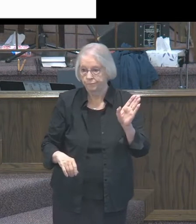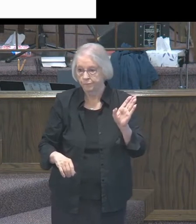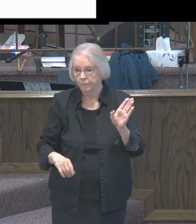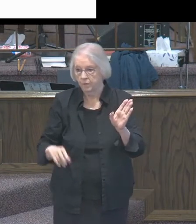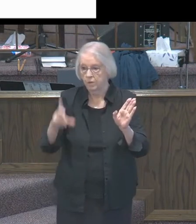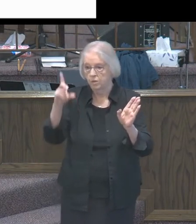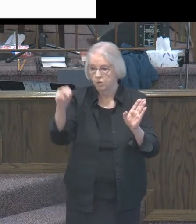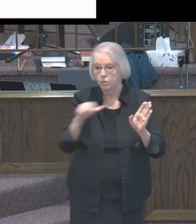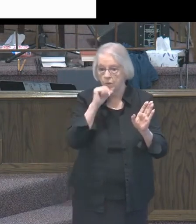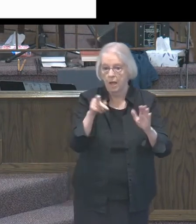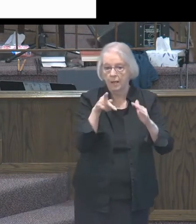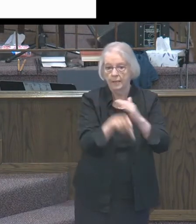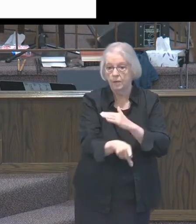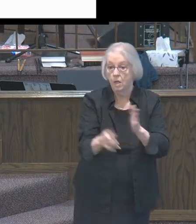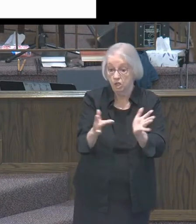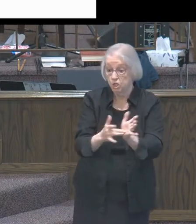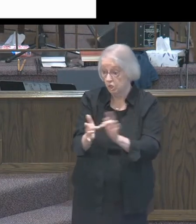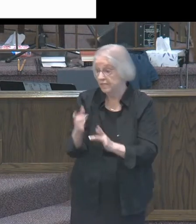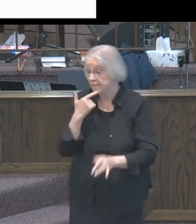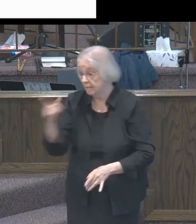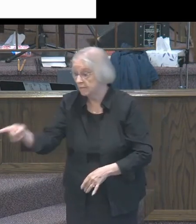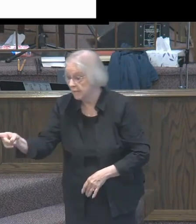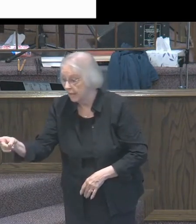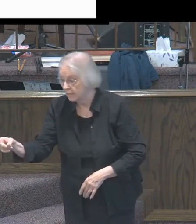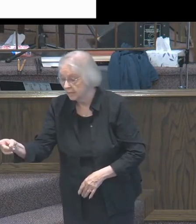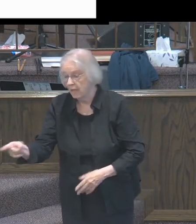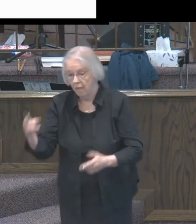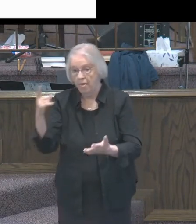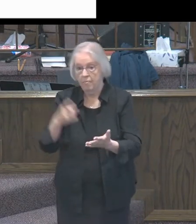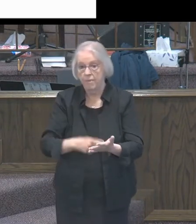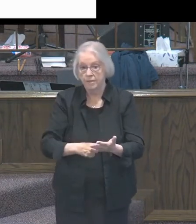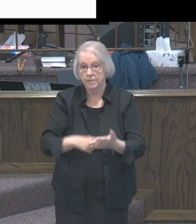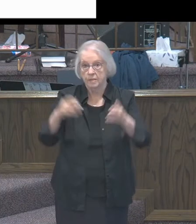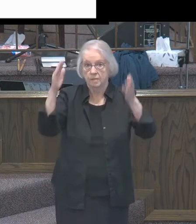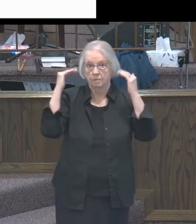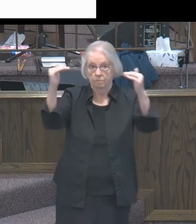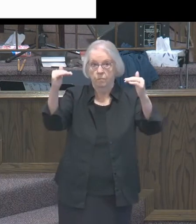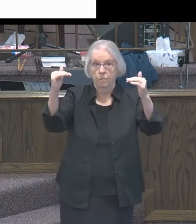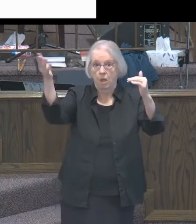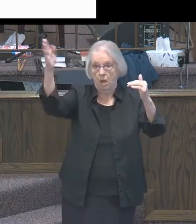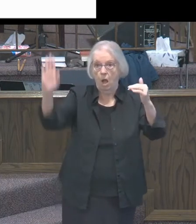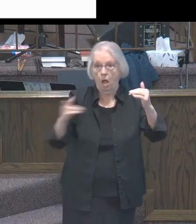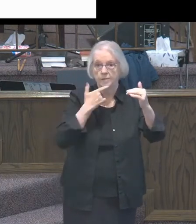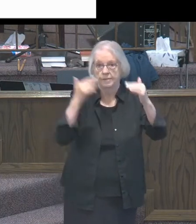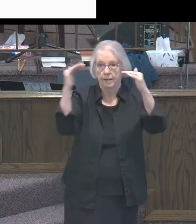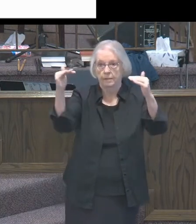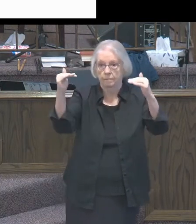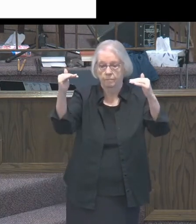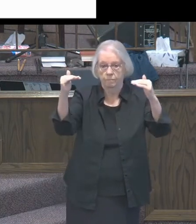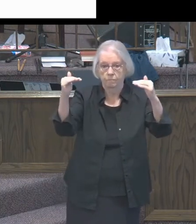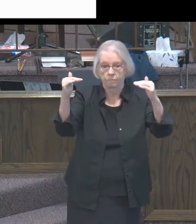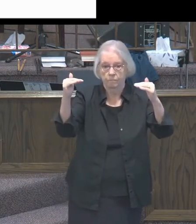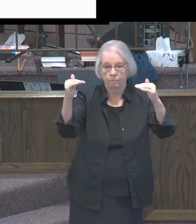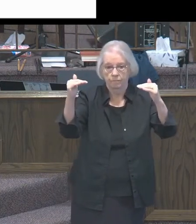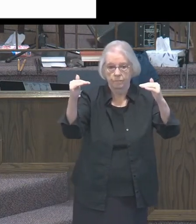Jesus says in verse 21 here, all right, this is the bar of the day. Right? There's the standard that was